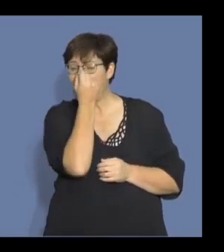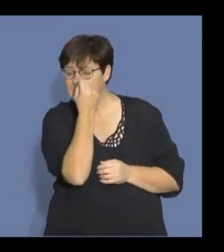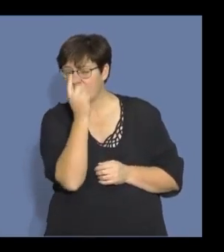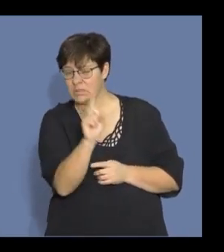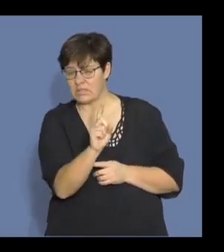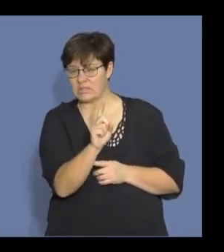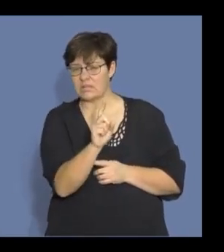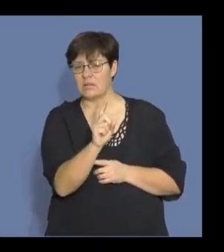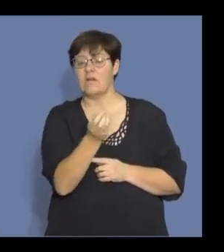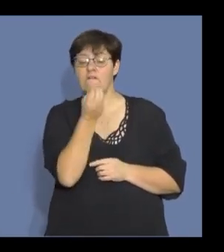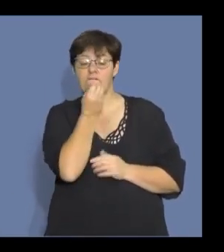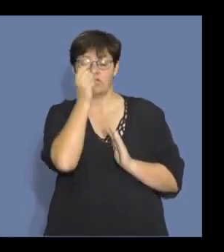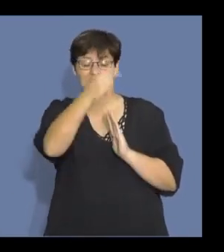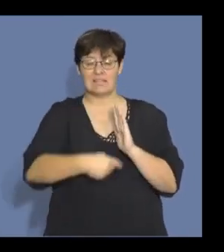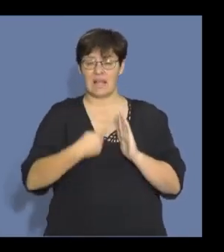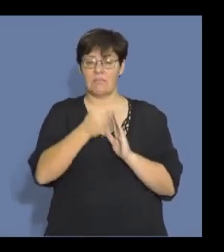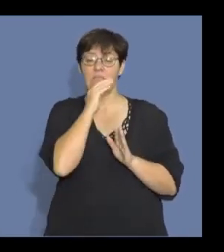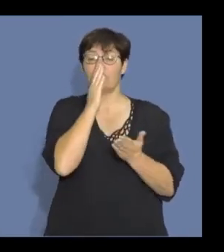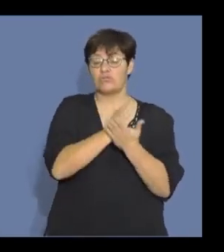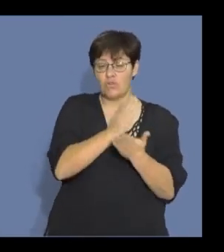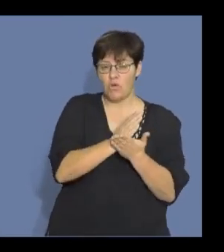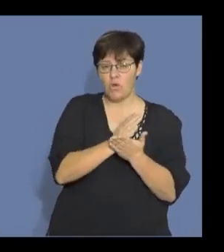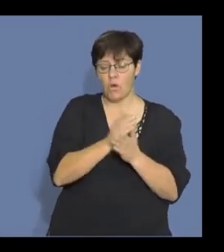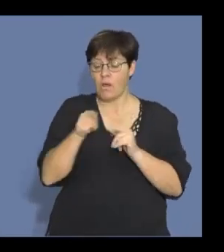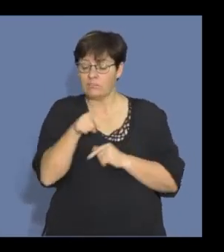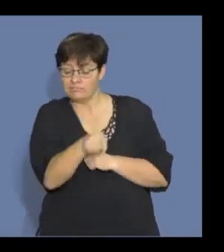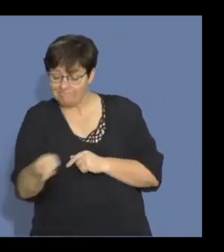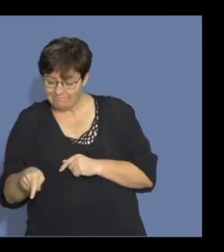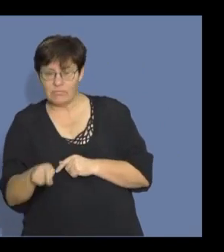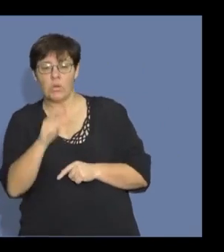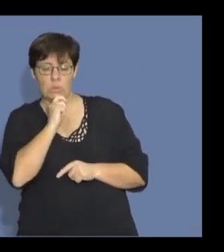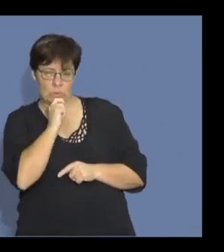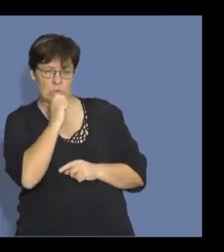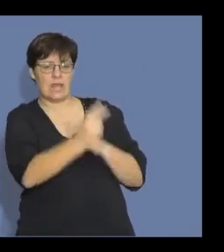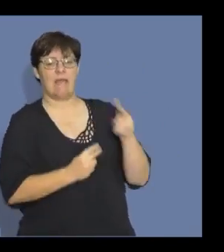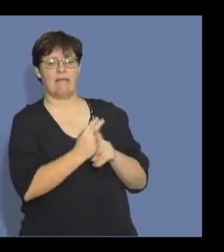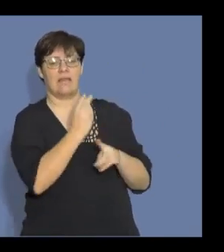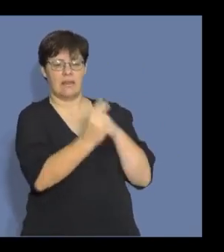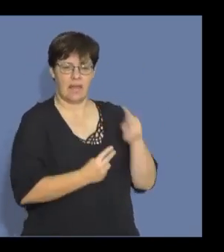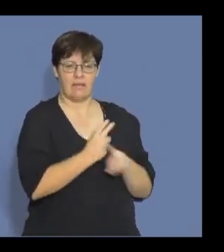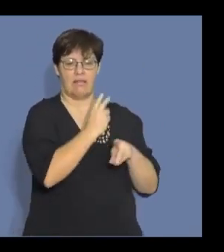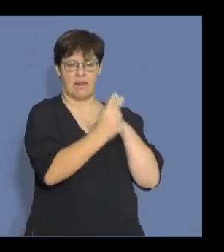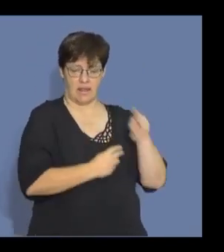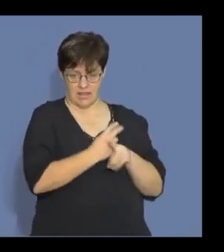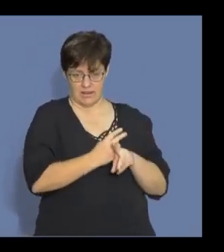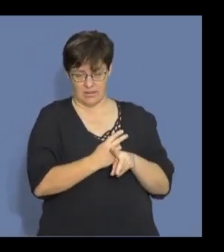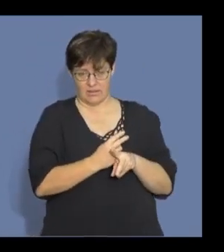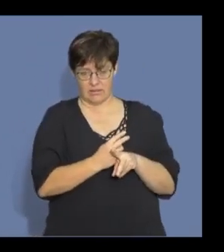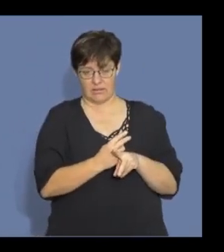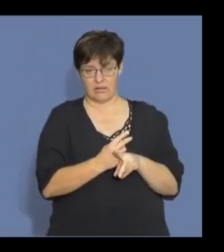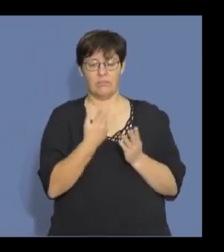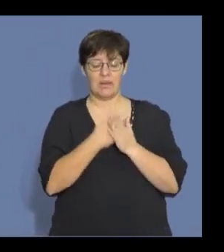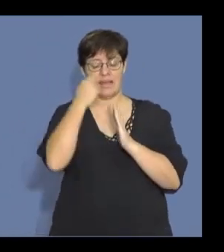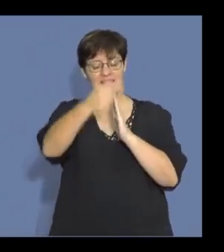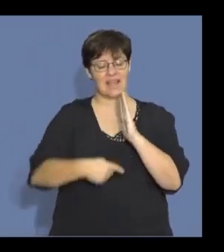the nutrient cycles ensure that nutrients are available for use and reuse over and over again. And the context of a